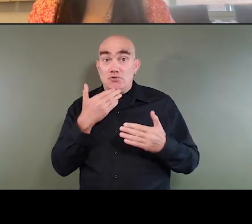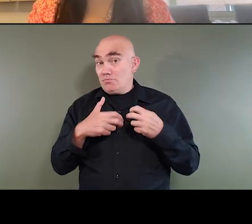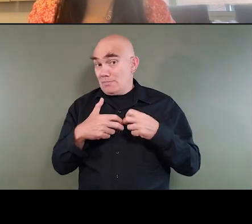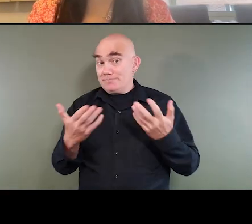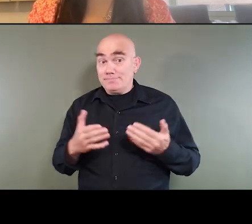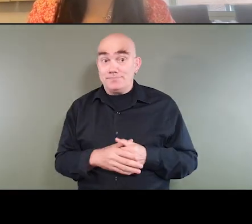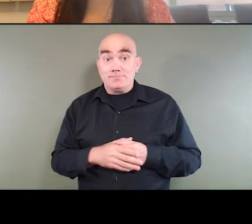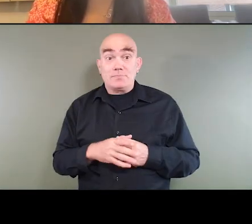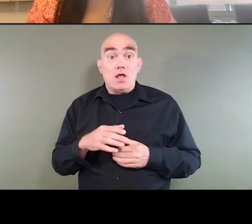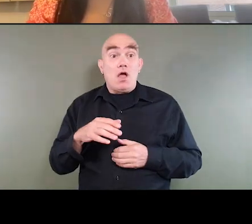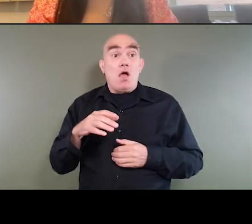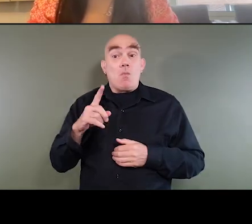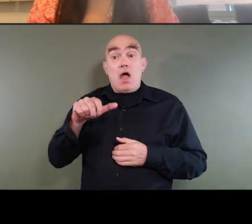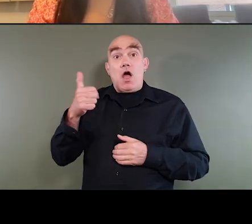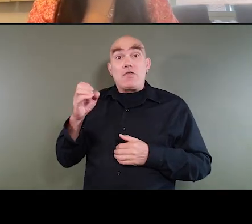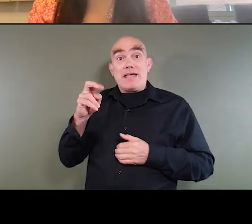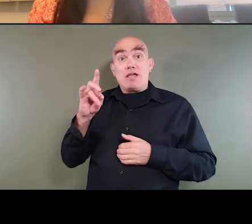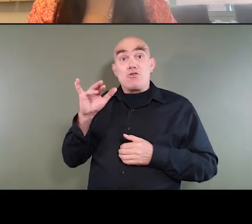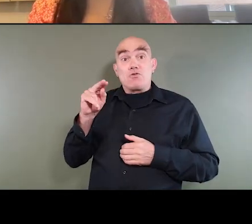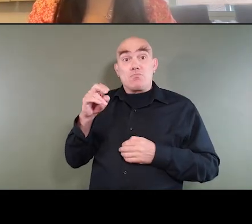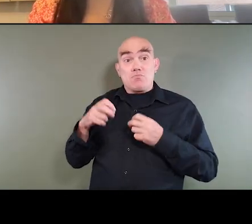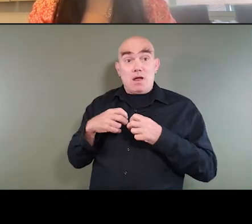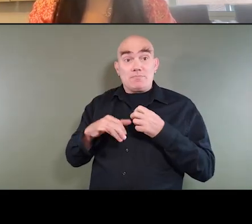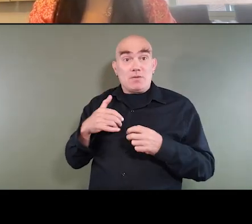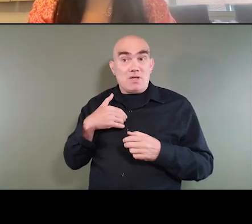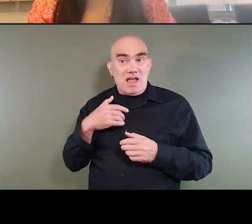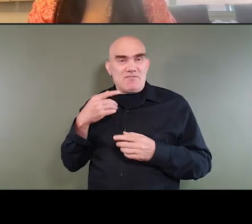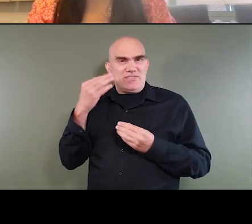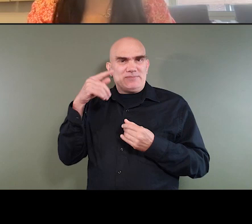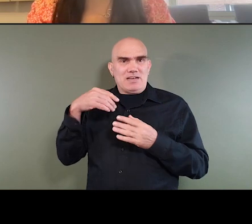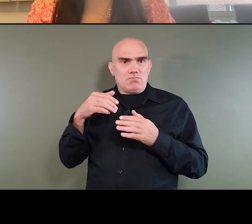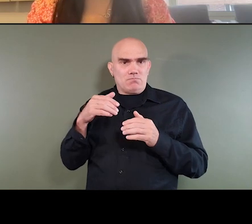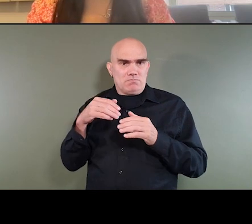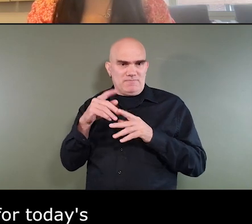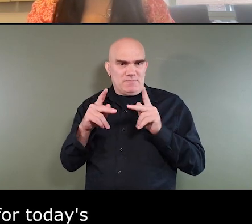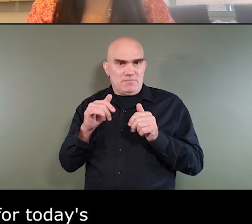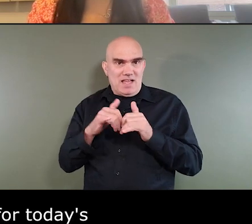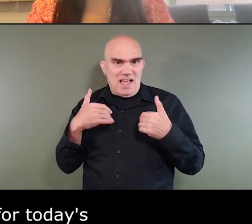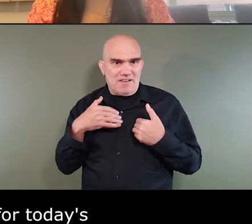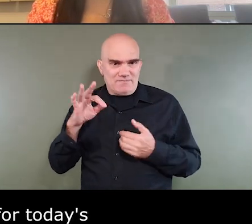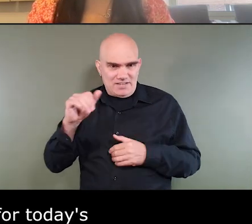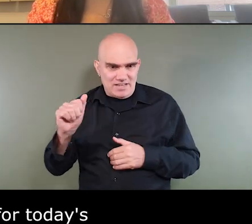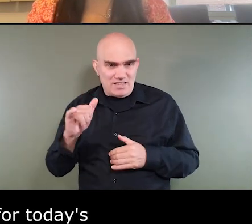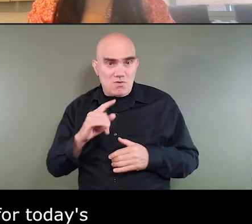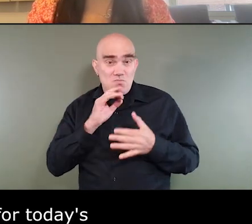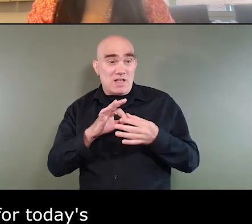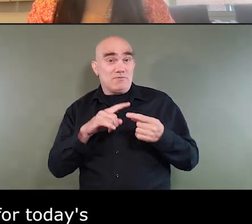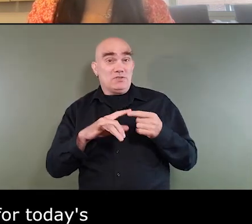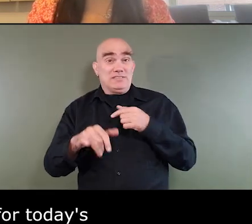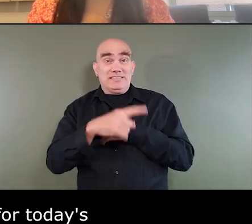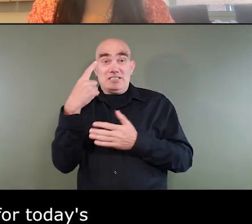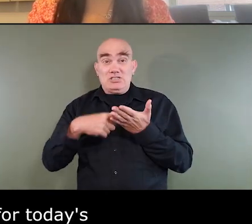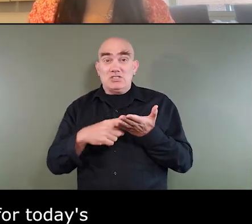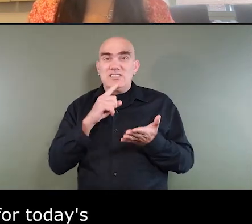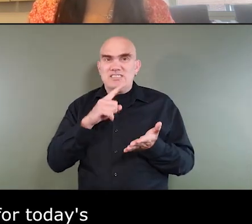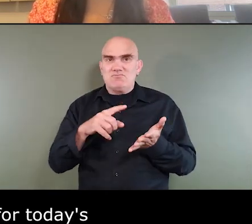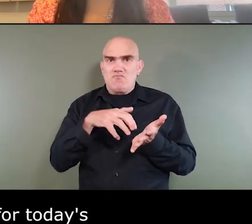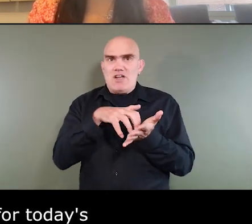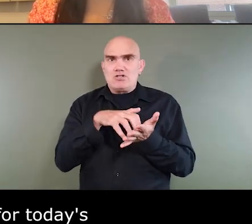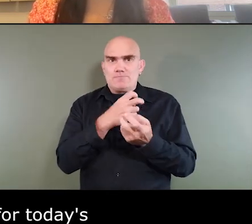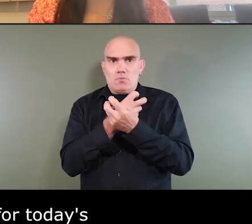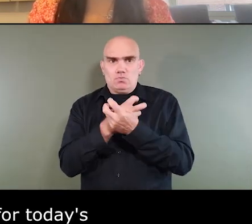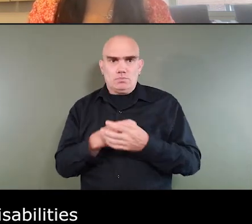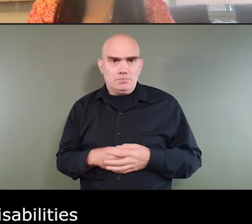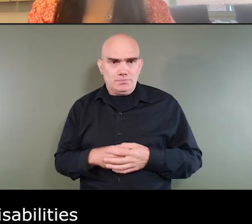problems. One other endocrine problem that we also think about in folks with Friedreich's ataxia that's relevant for today's discussion is